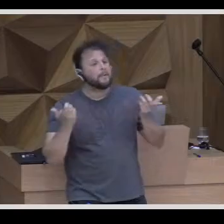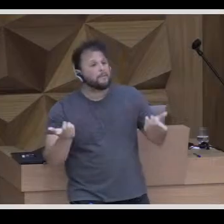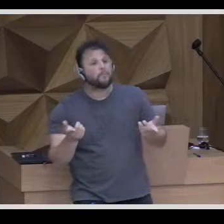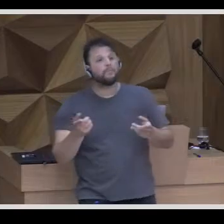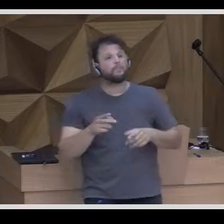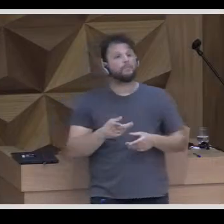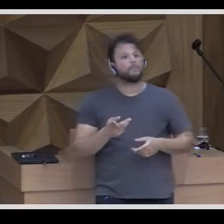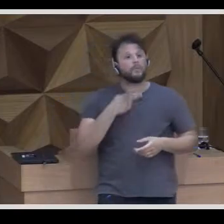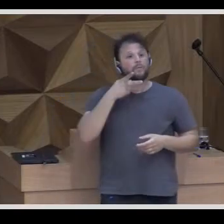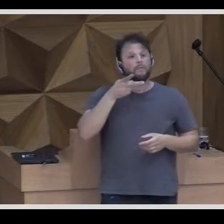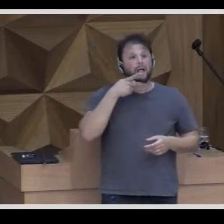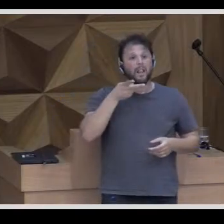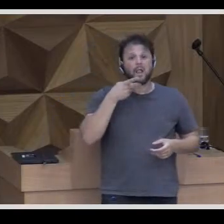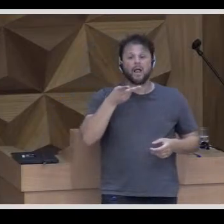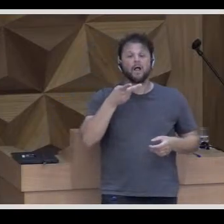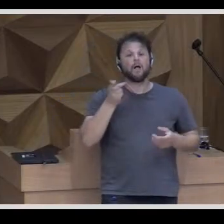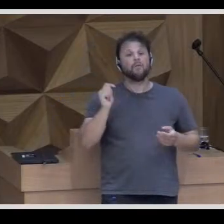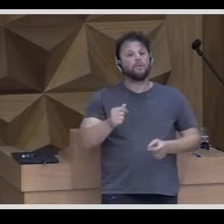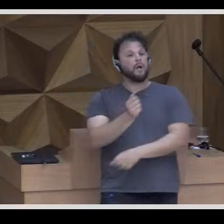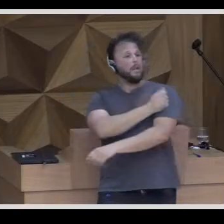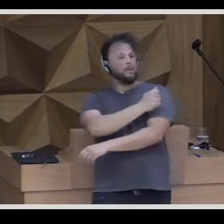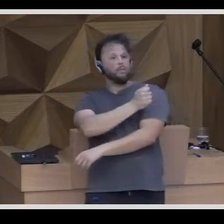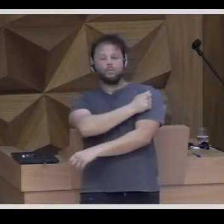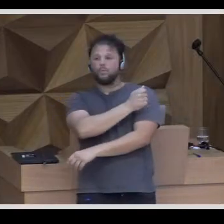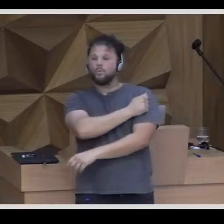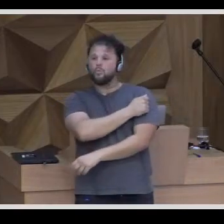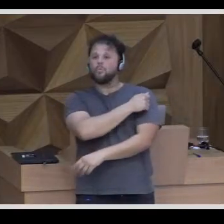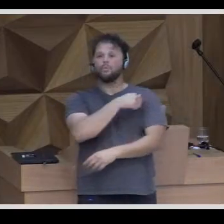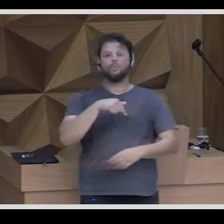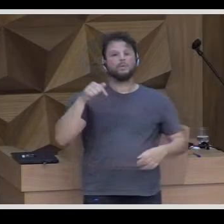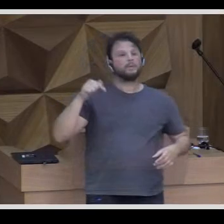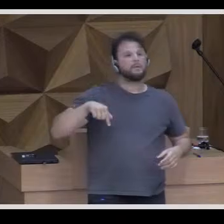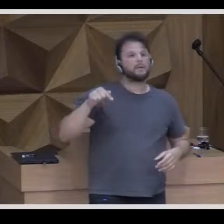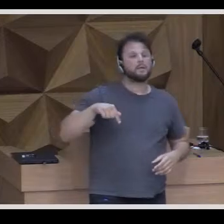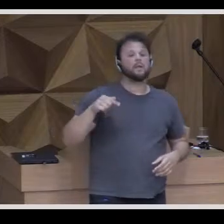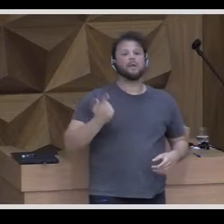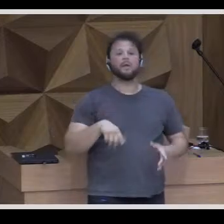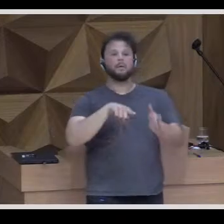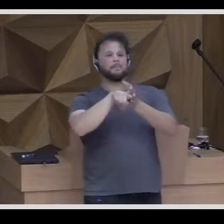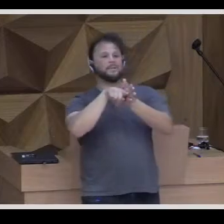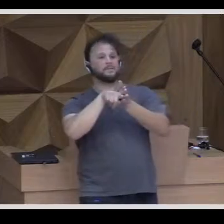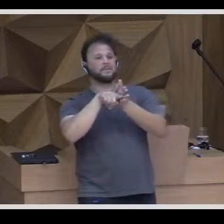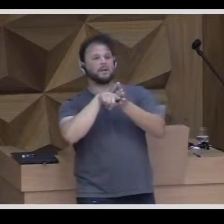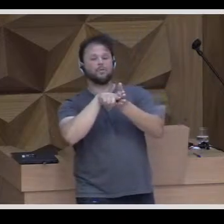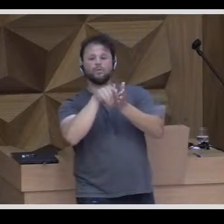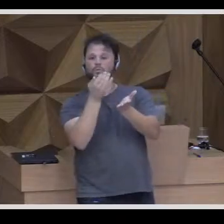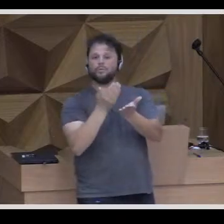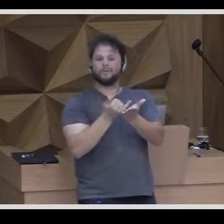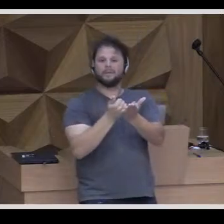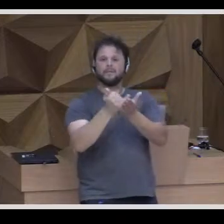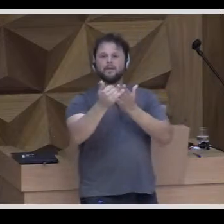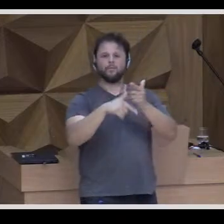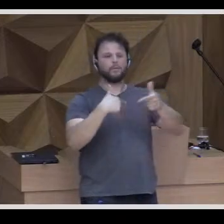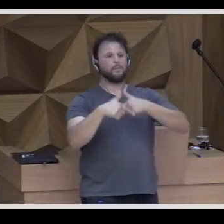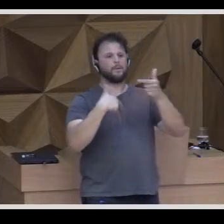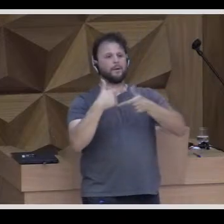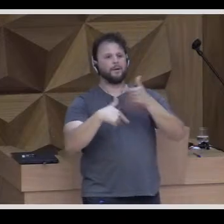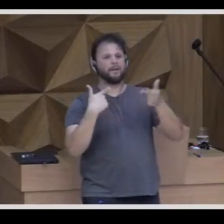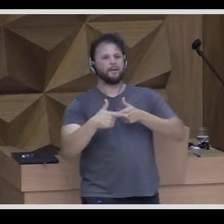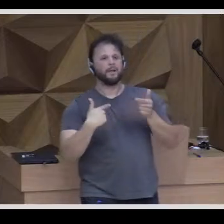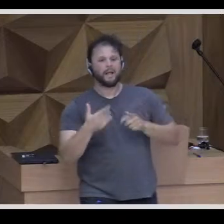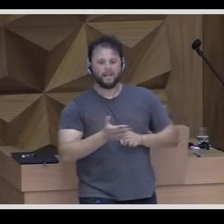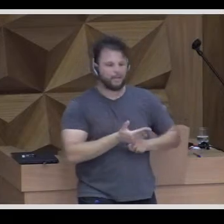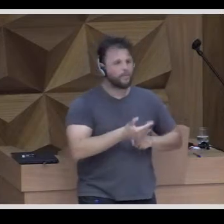career researchers in the room, these are your problems to solve, because the speed of technology is not going to get any slower anytime